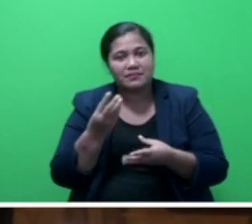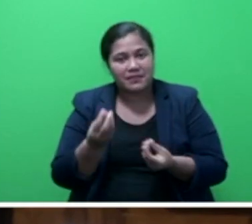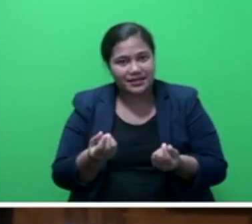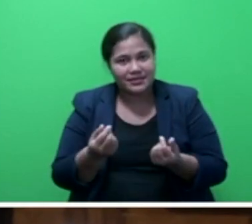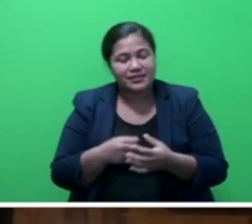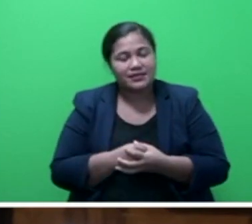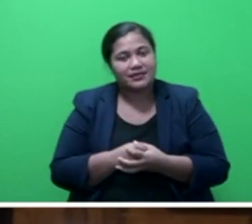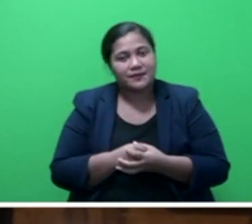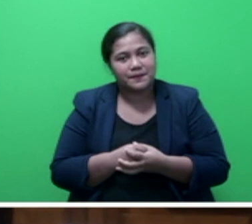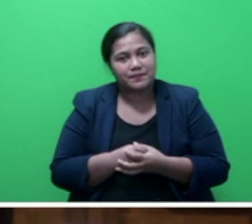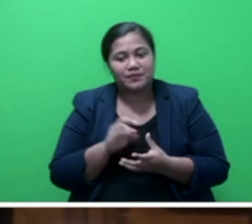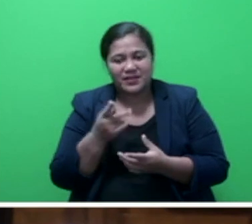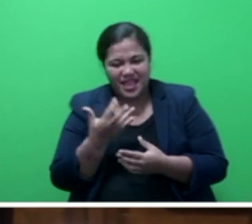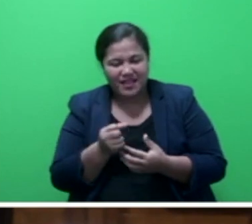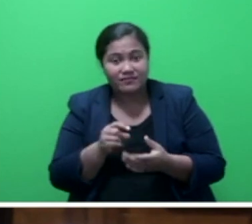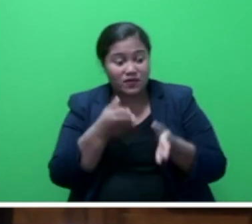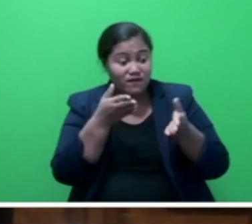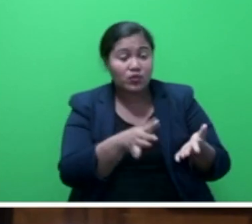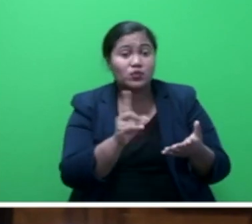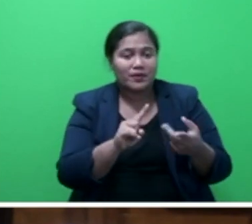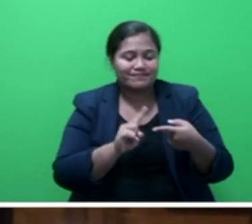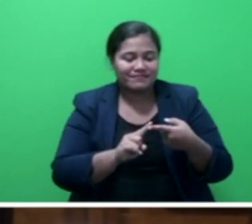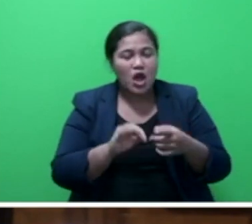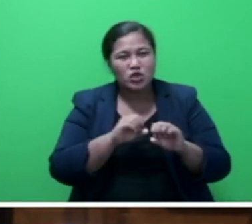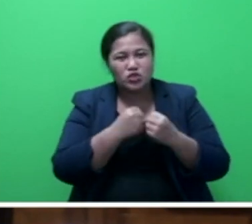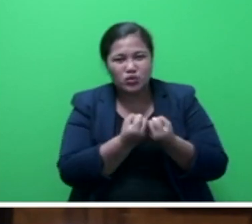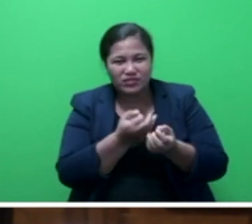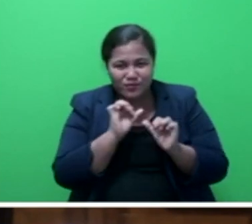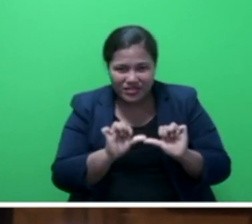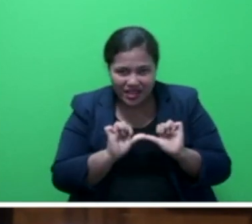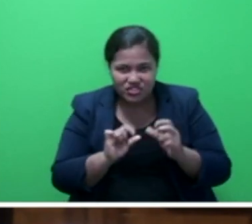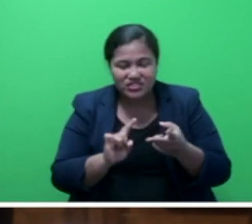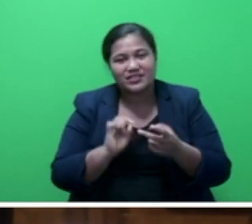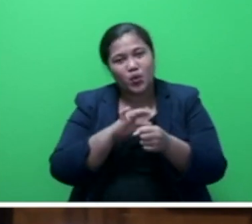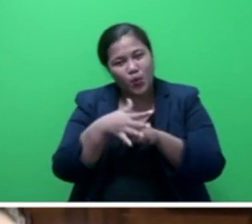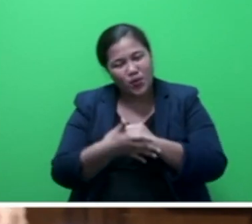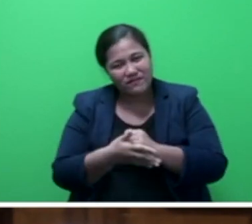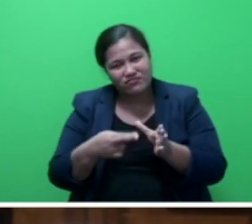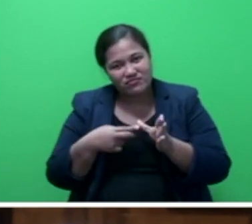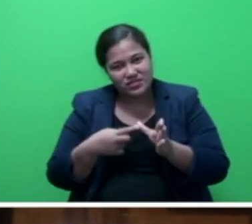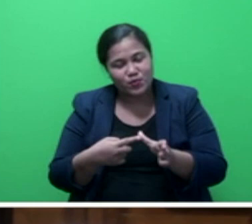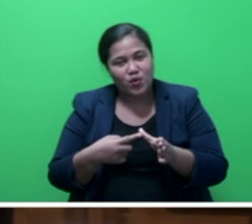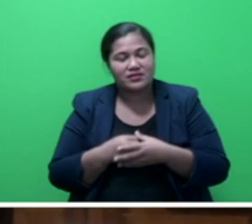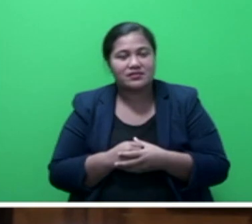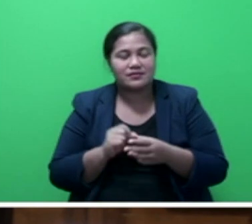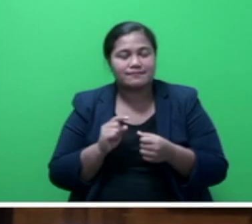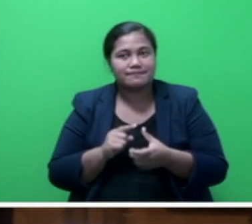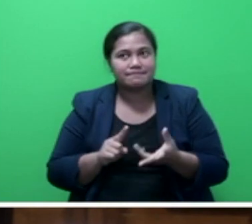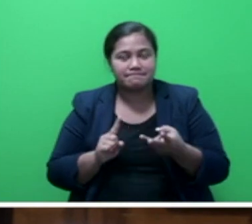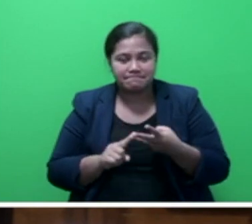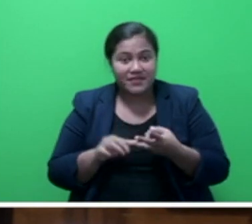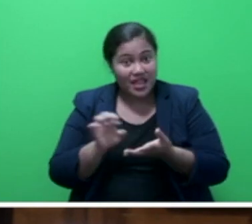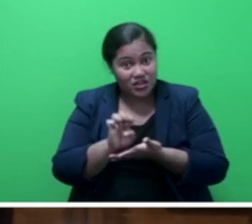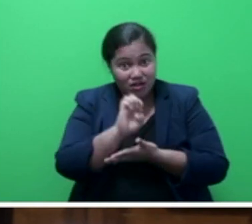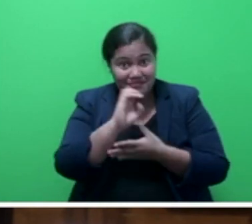areas of the social protection, COVID-19 response and system development project, the economic and